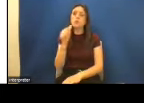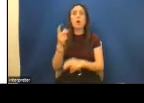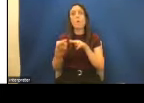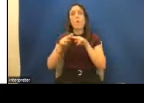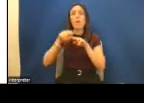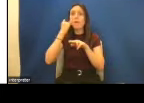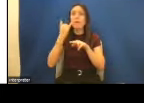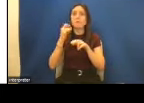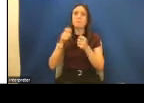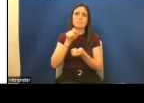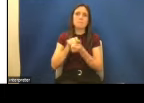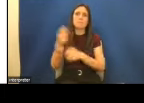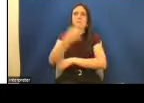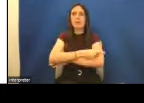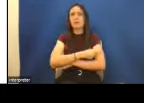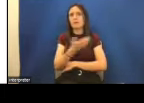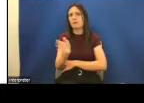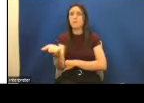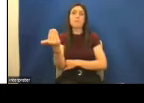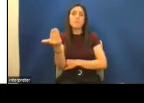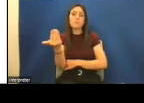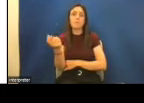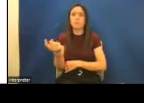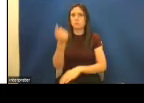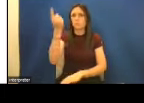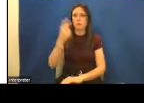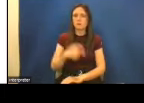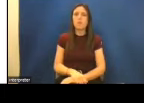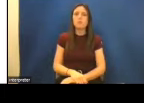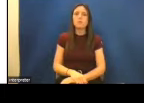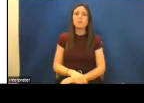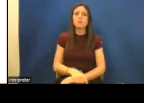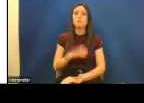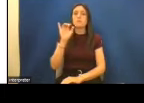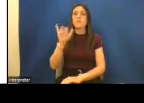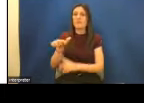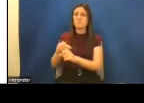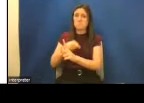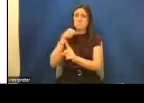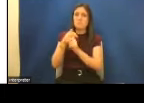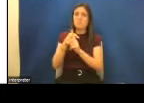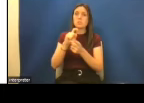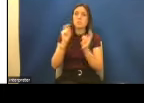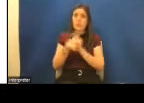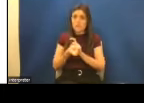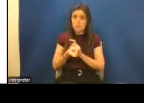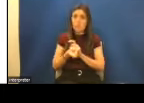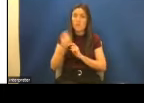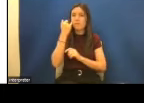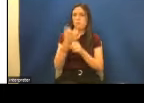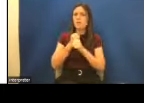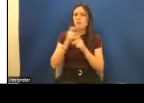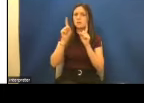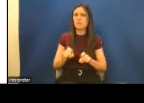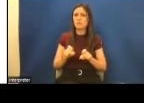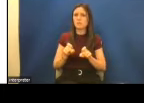days exceed 15, right? Don't round up in months. That's the impact. If you receive a test and